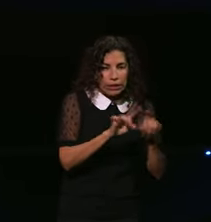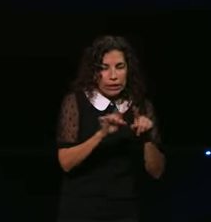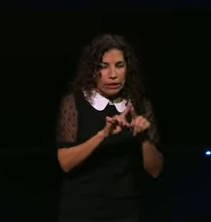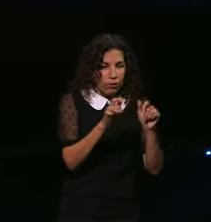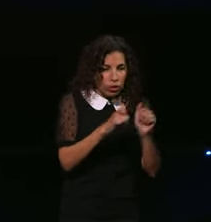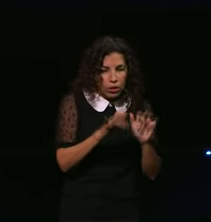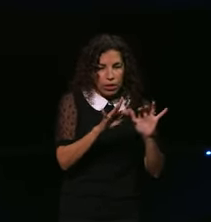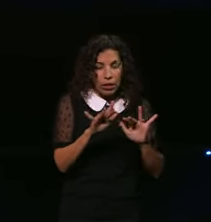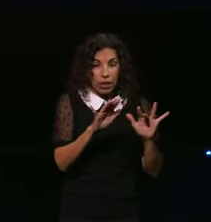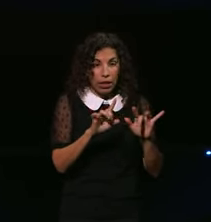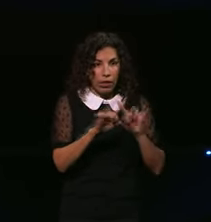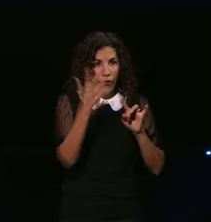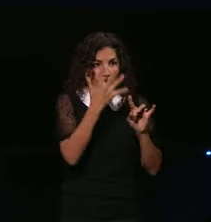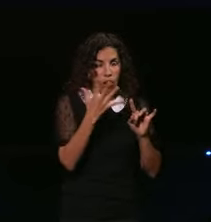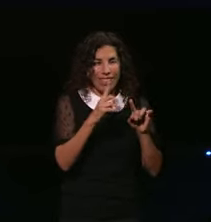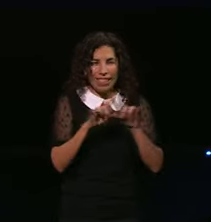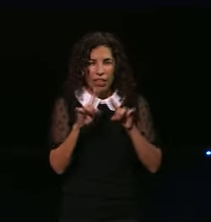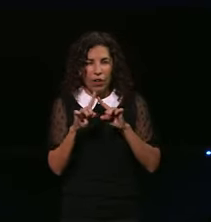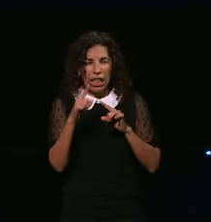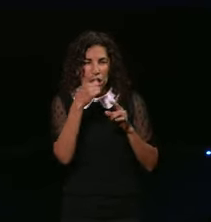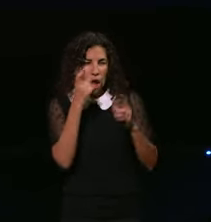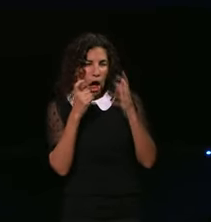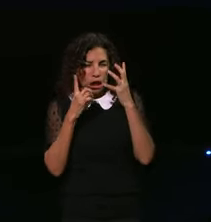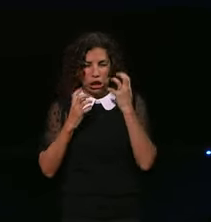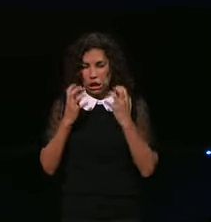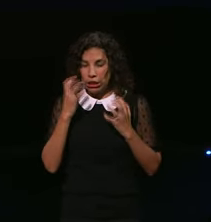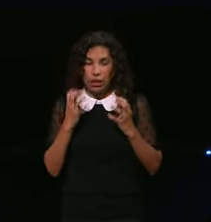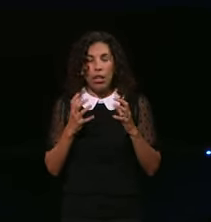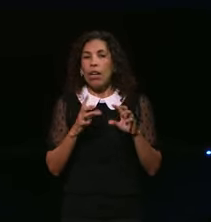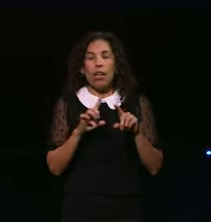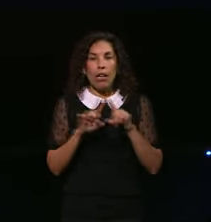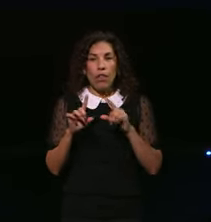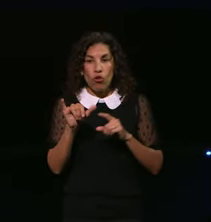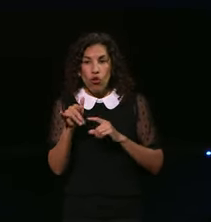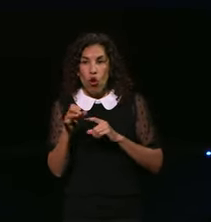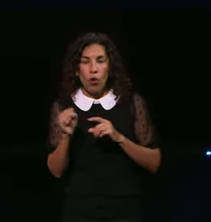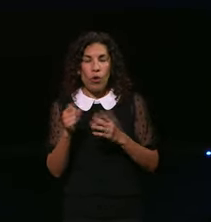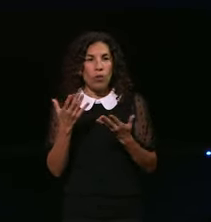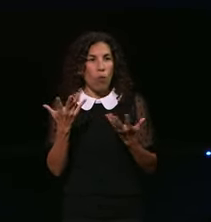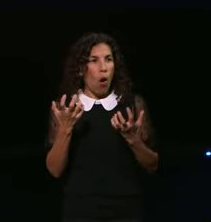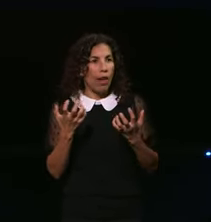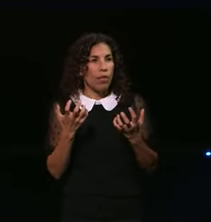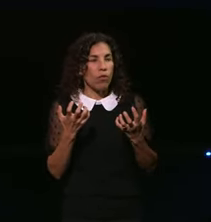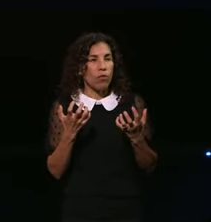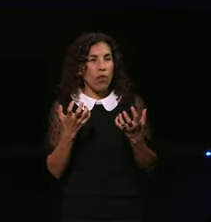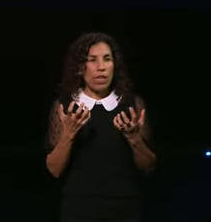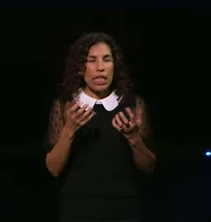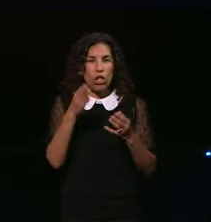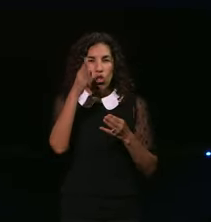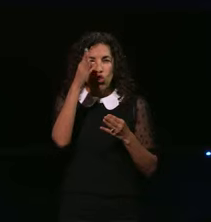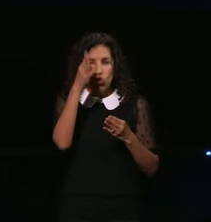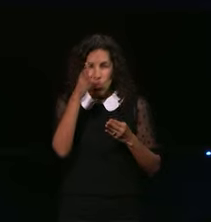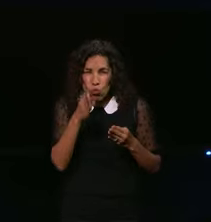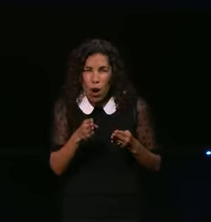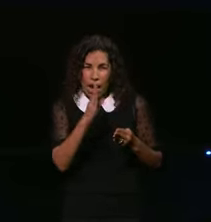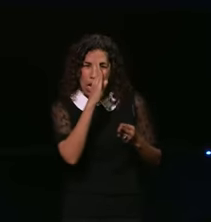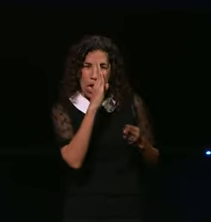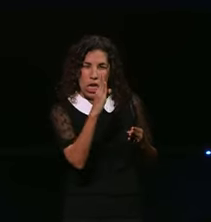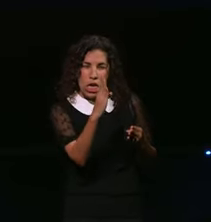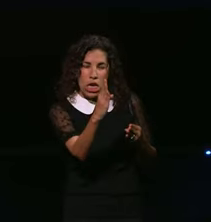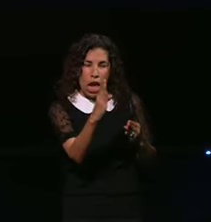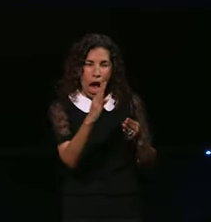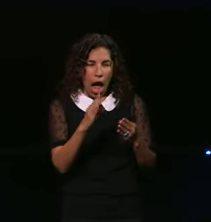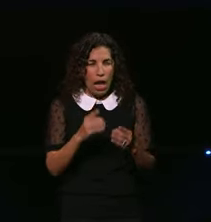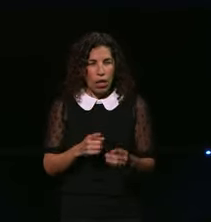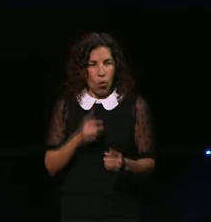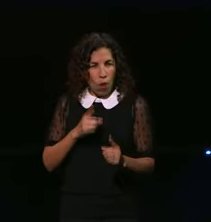different looks, different scarring. Yorgos definitely wanted the scars to be straight and